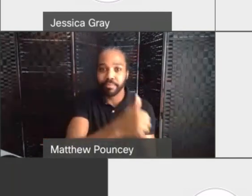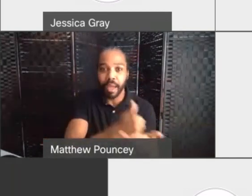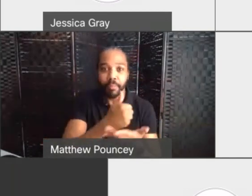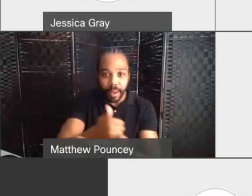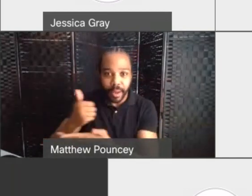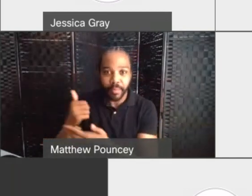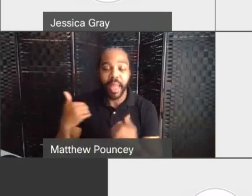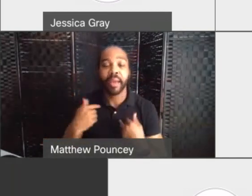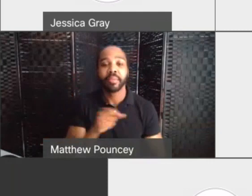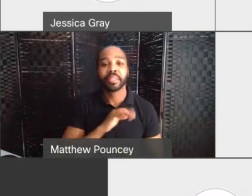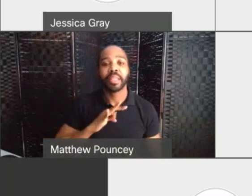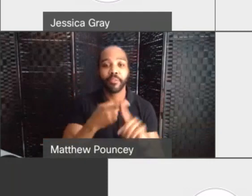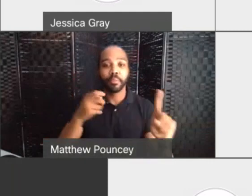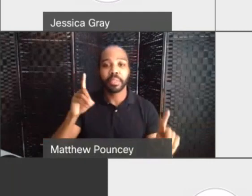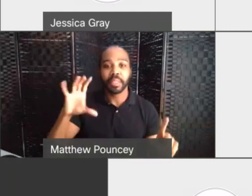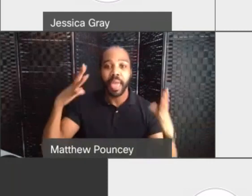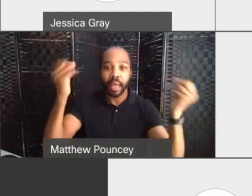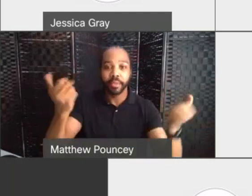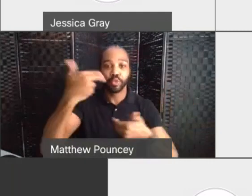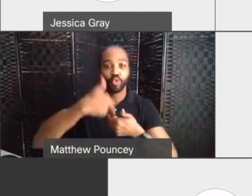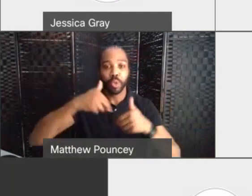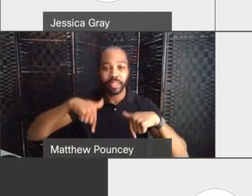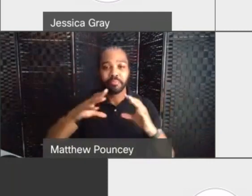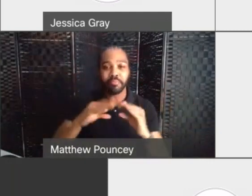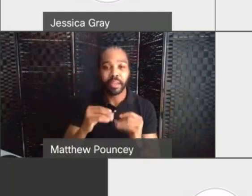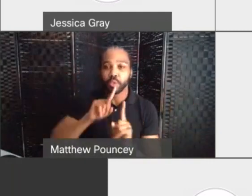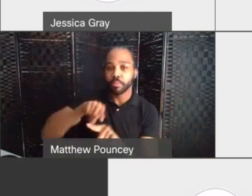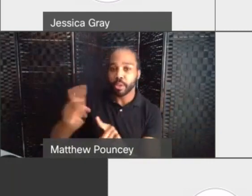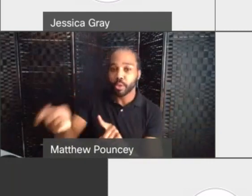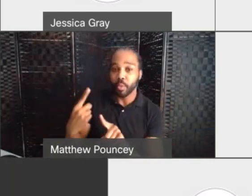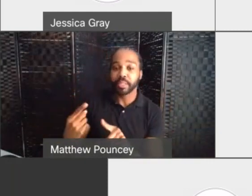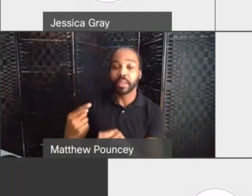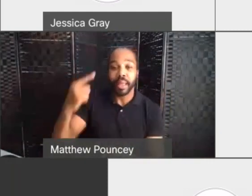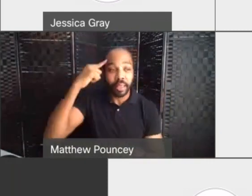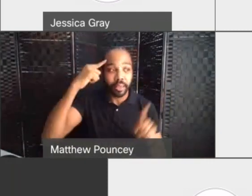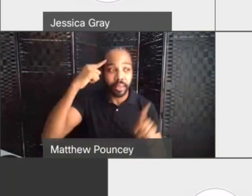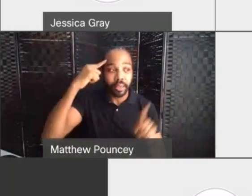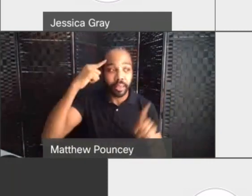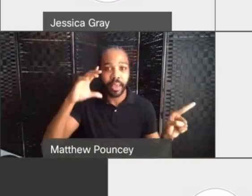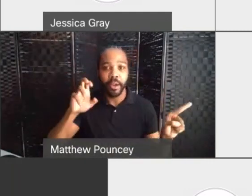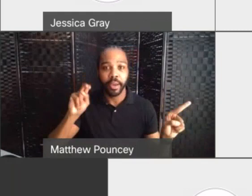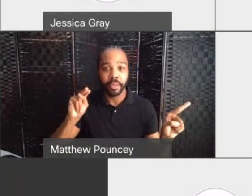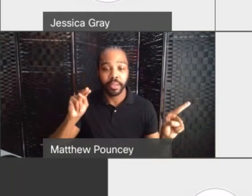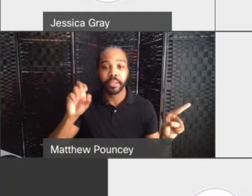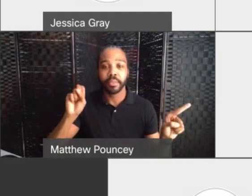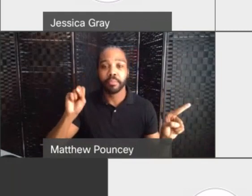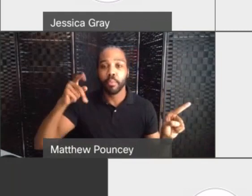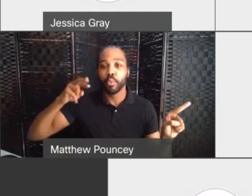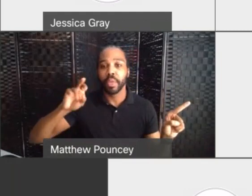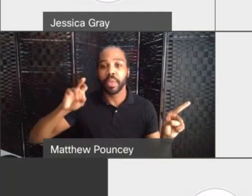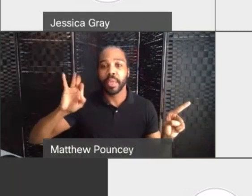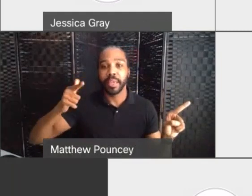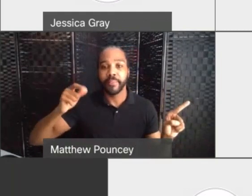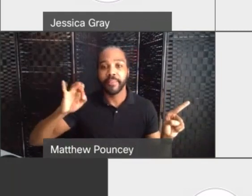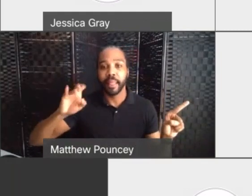from DC Health join us to respond to questions. So I think Karen Stringfield with DC Health, who has